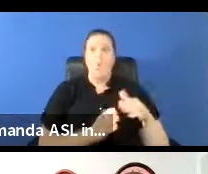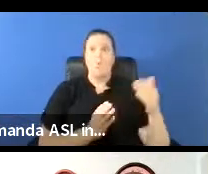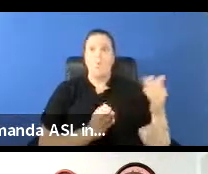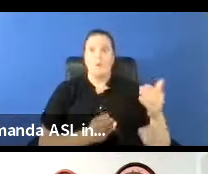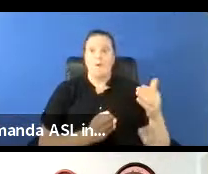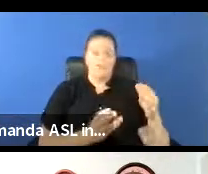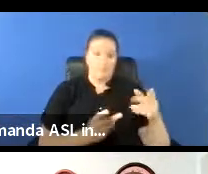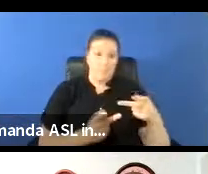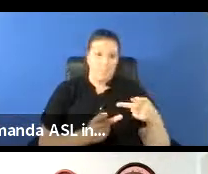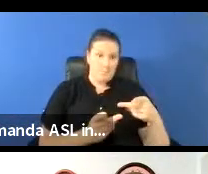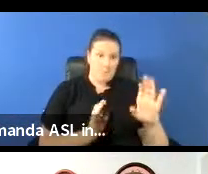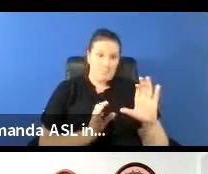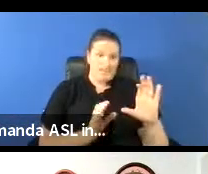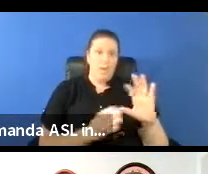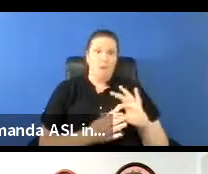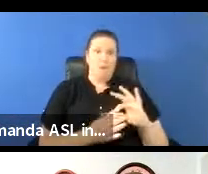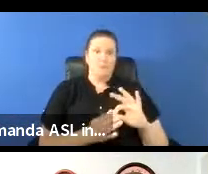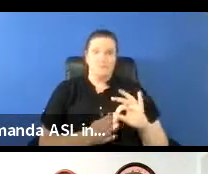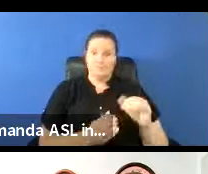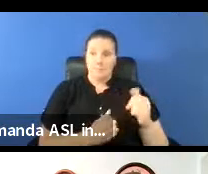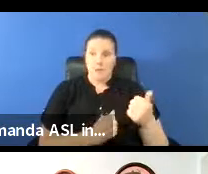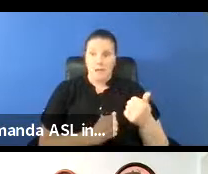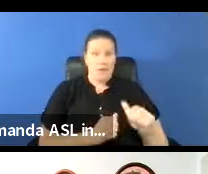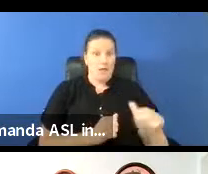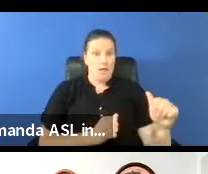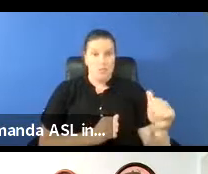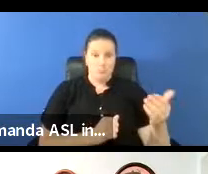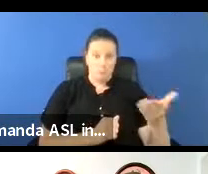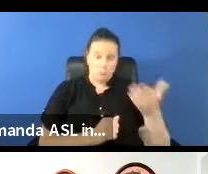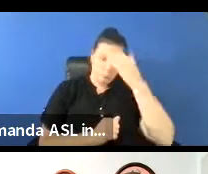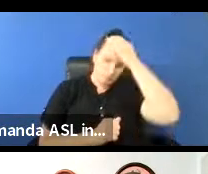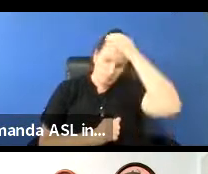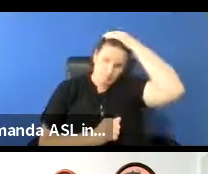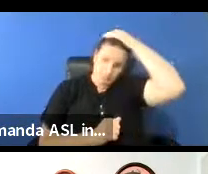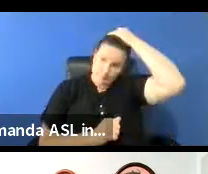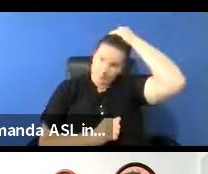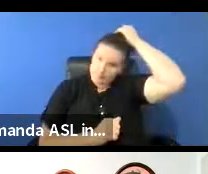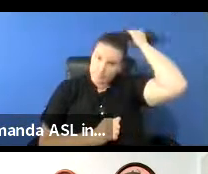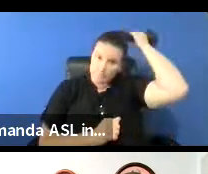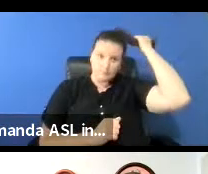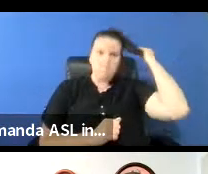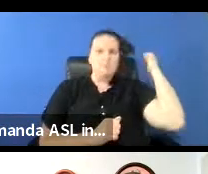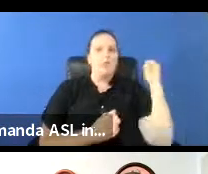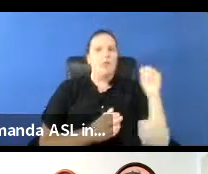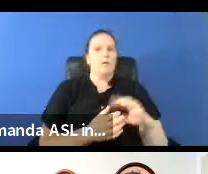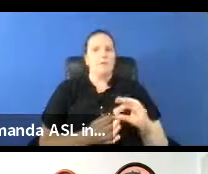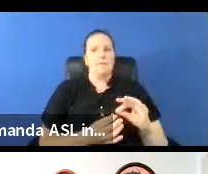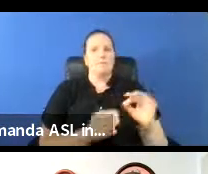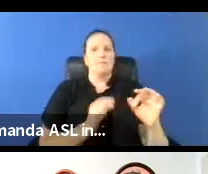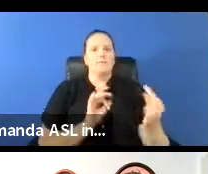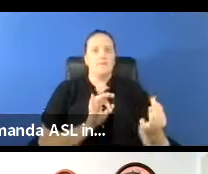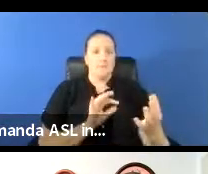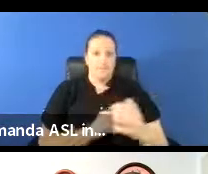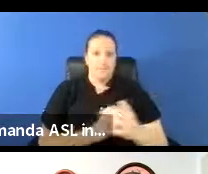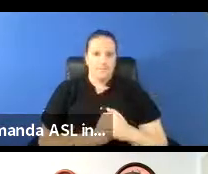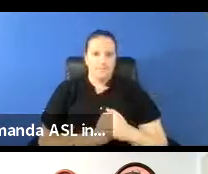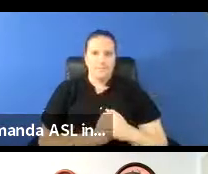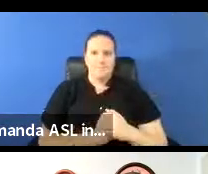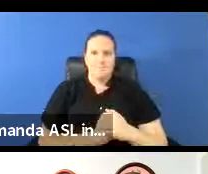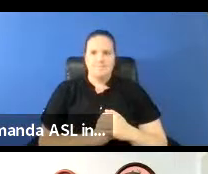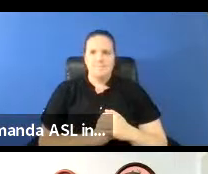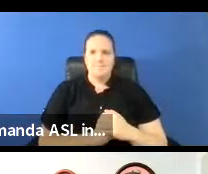up for public comment. But does anyone else have a question or a comment or feedback for